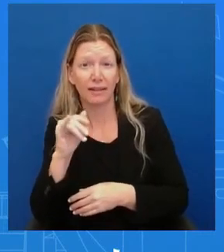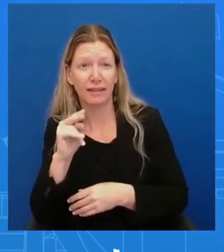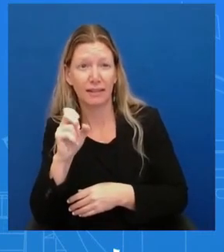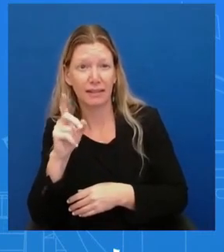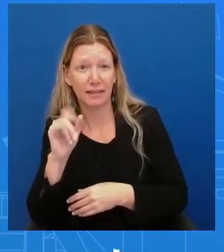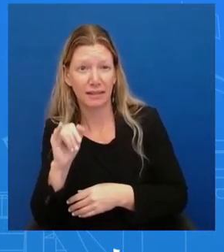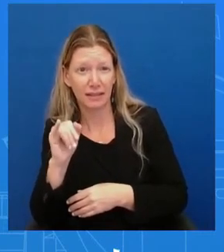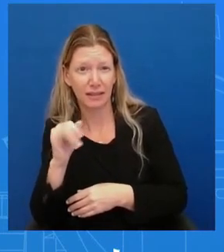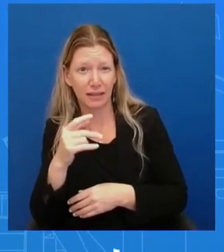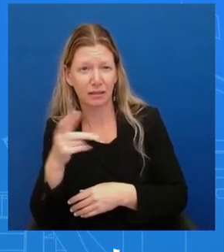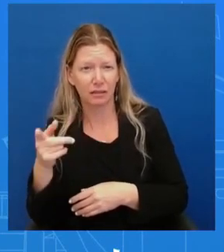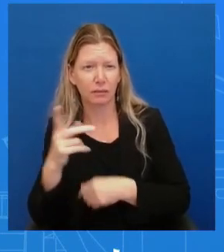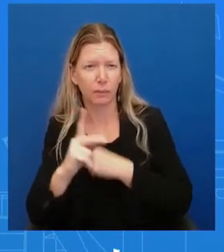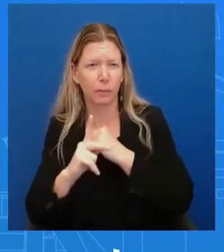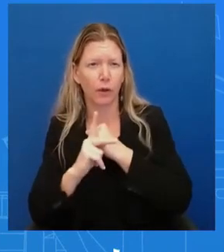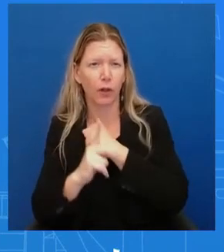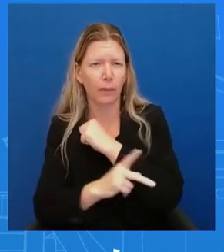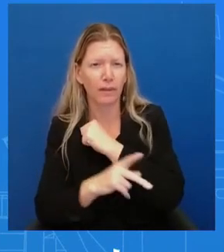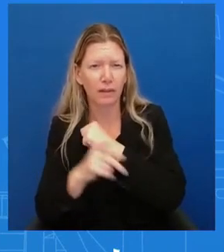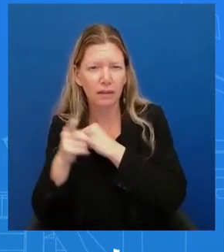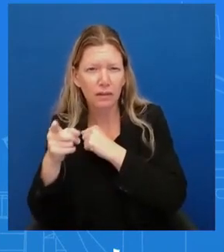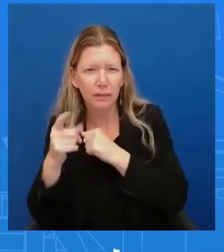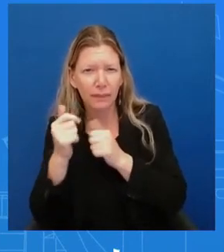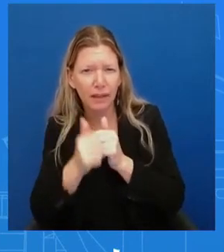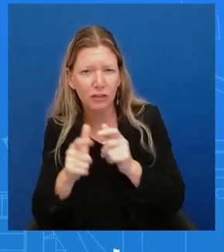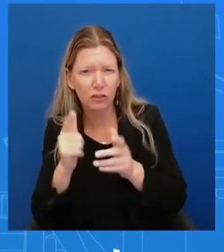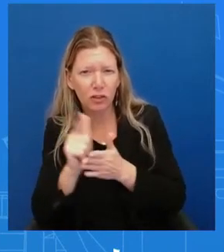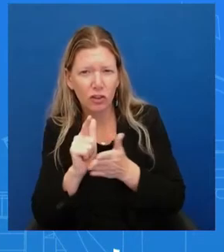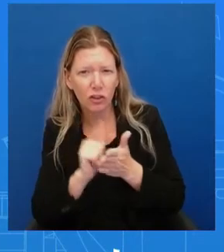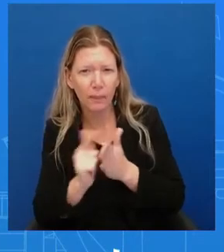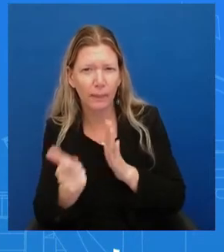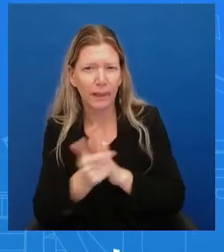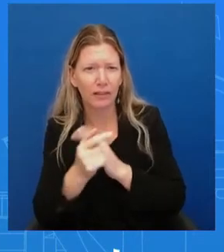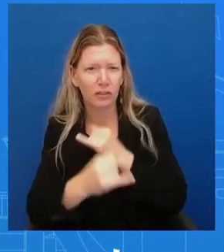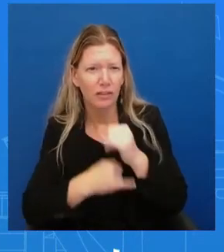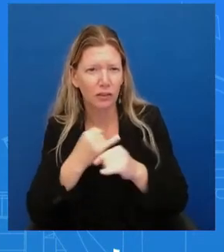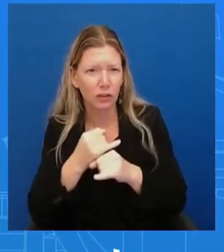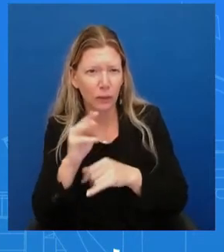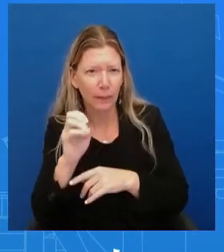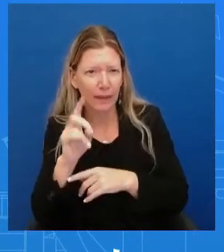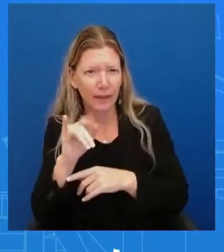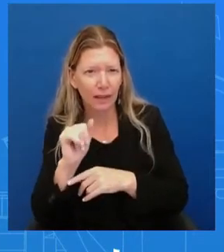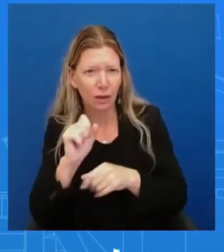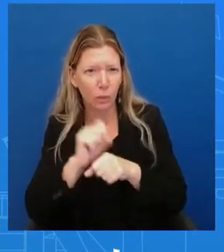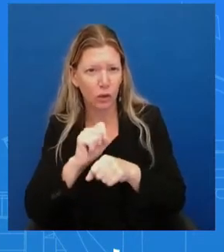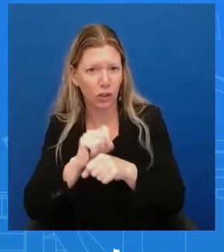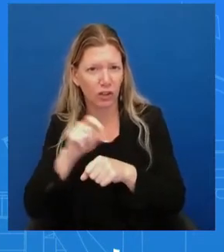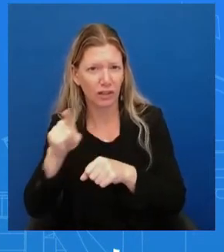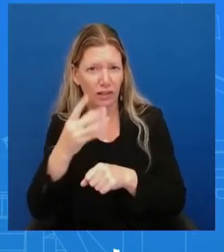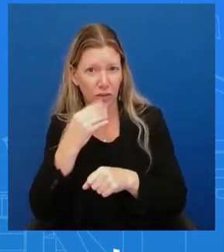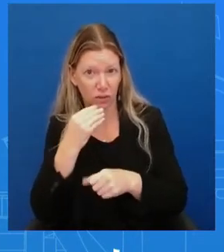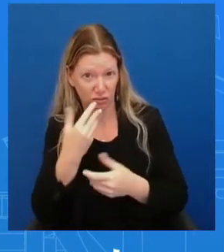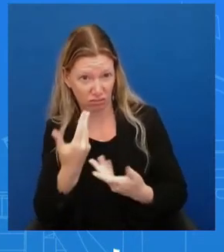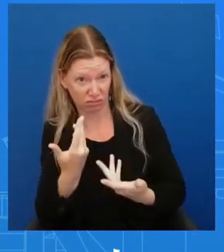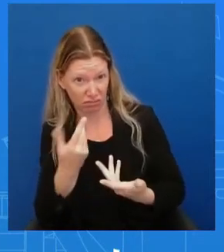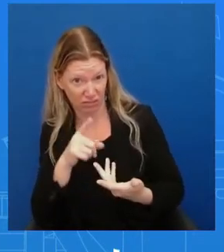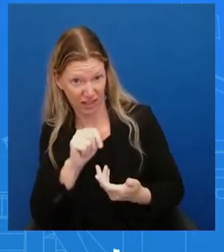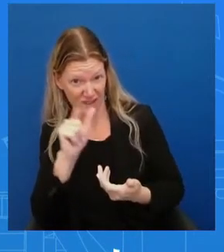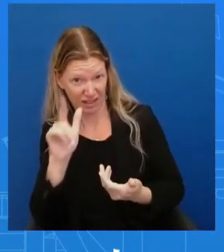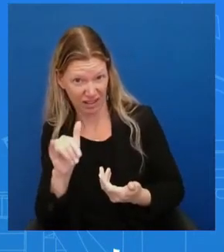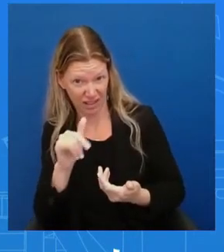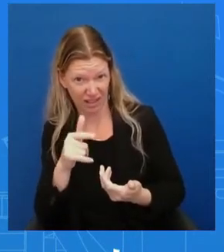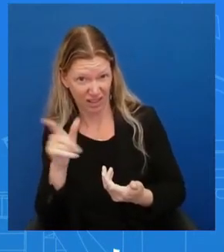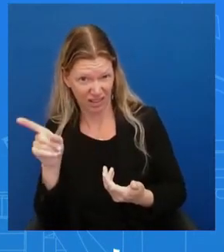you share with? So you asked me two very important questions, and I want to get to them. So as it relates to, and I think you're